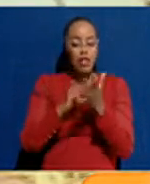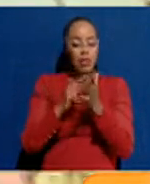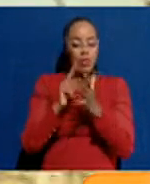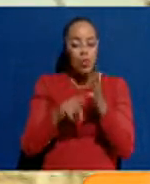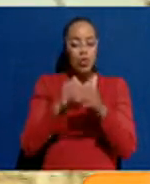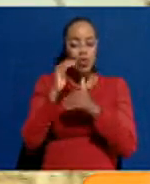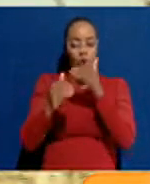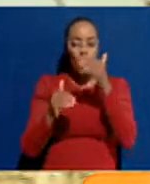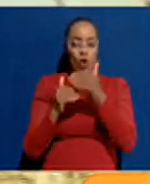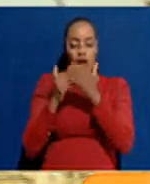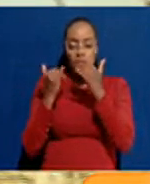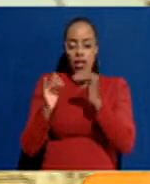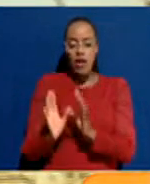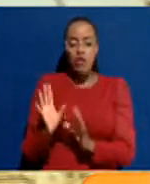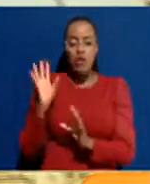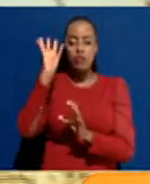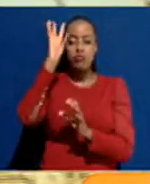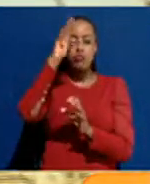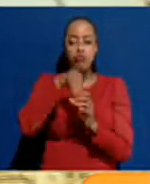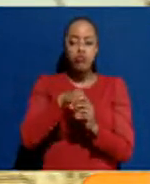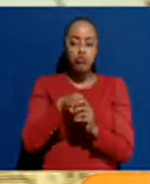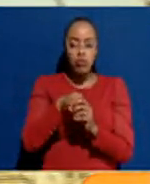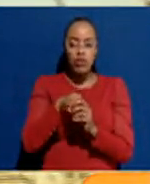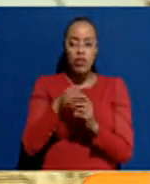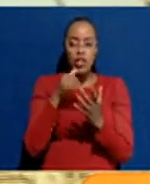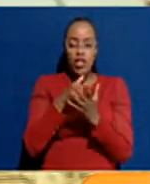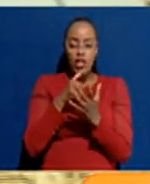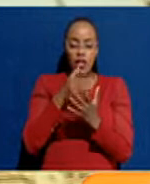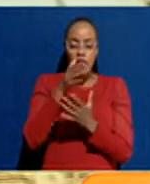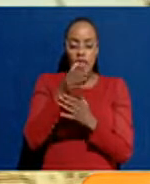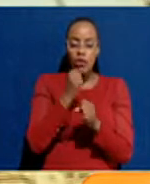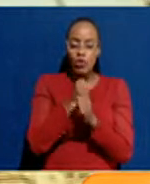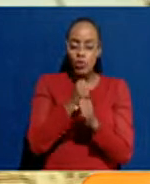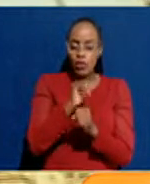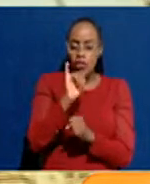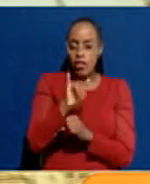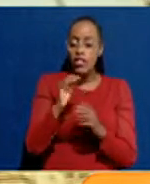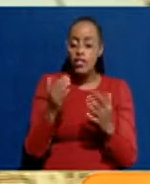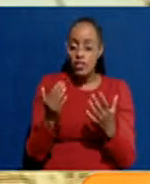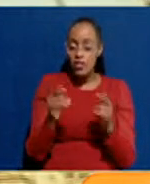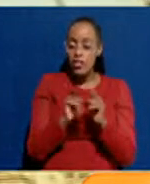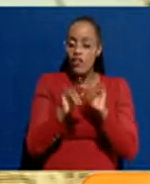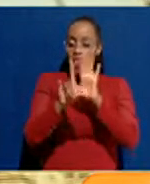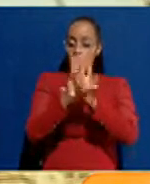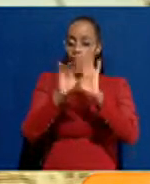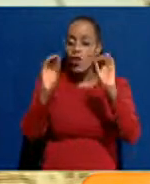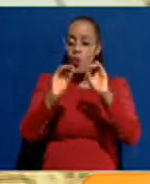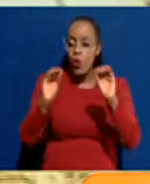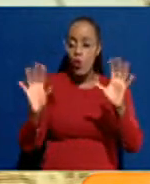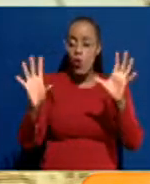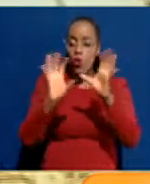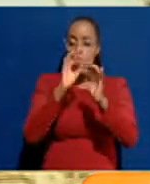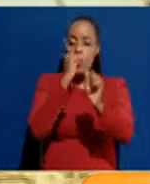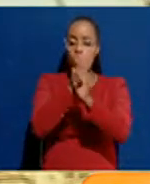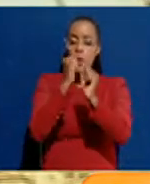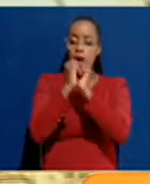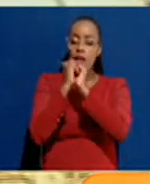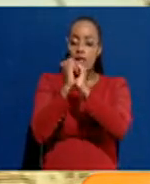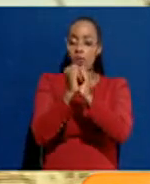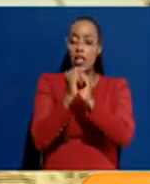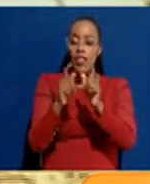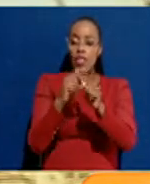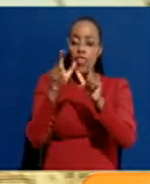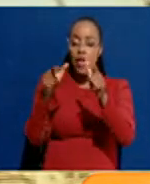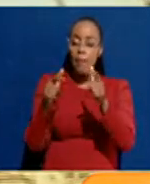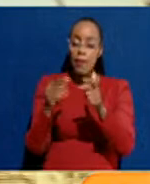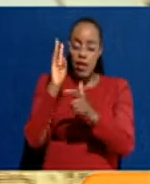all of them have now come into the arena of actually paying for their electricity. Okay. For the illegal connections, let's work together. And indeed, the media will